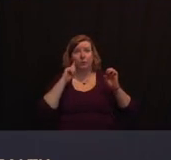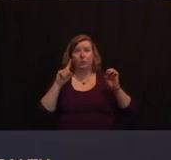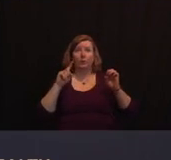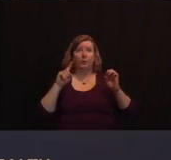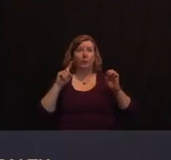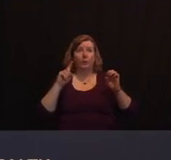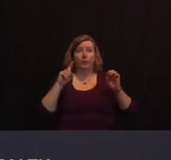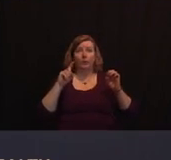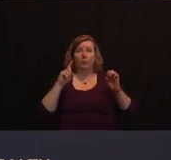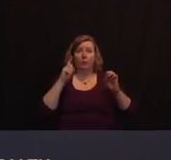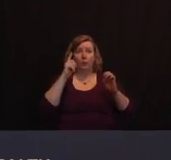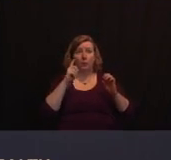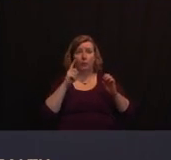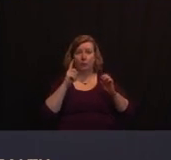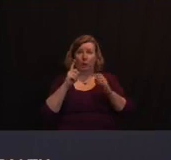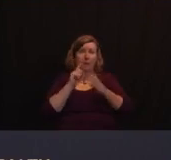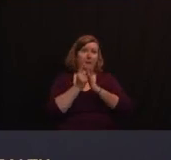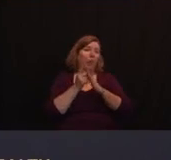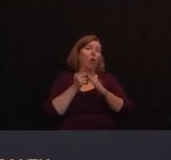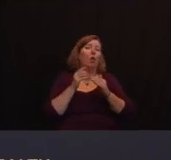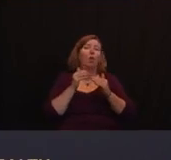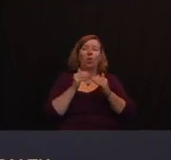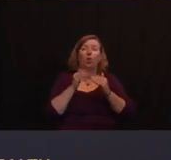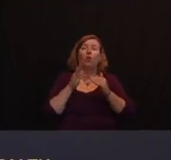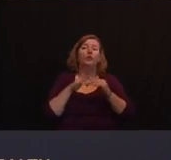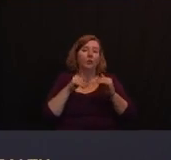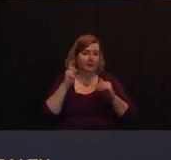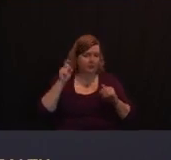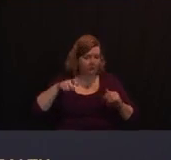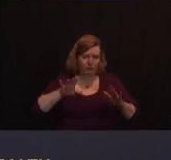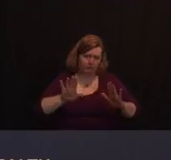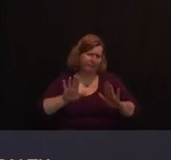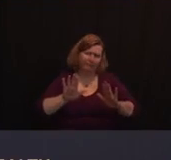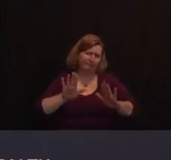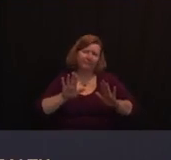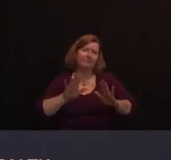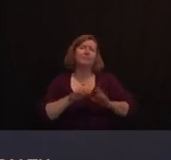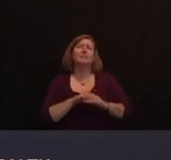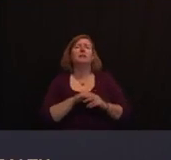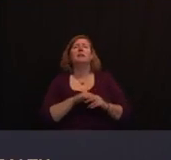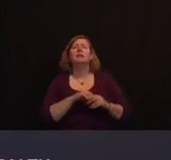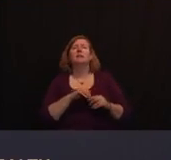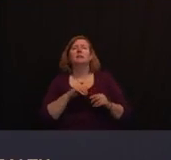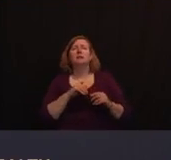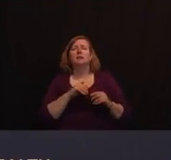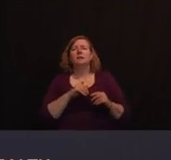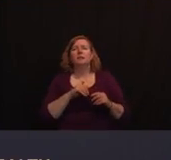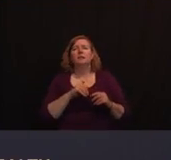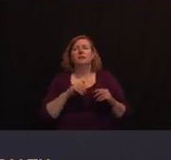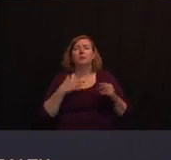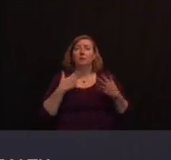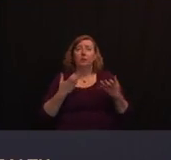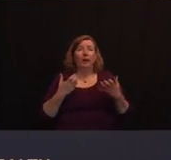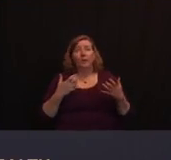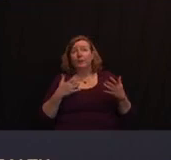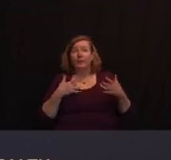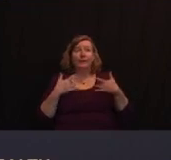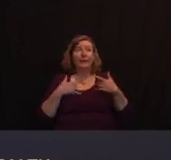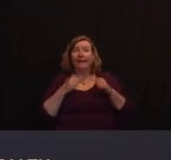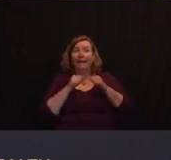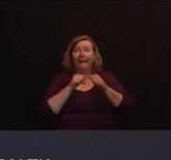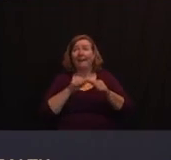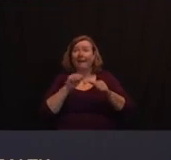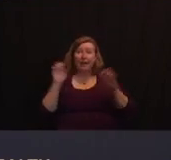longer than it needs to be. It just is not something that we relish. It's not something that we want to be